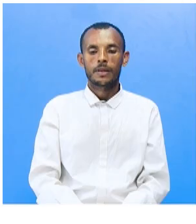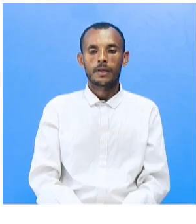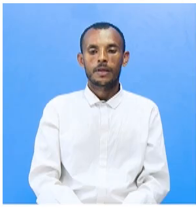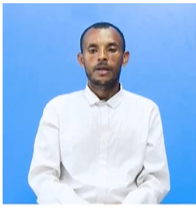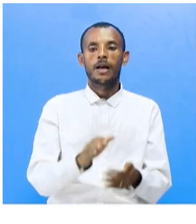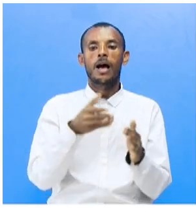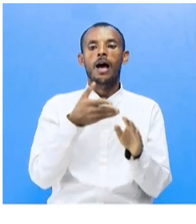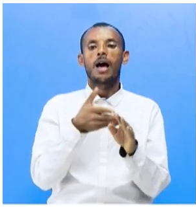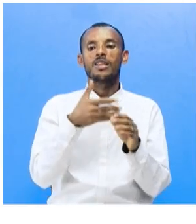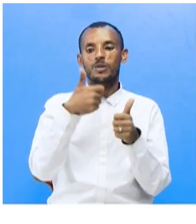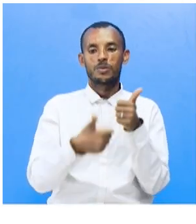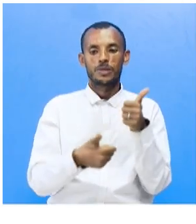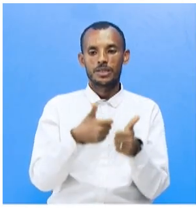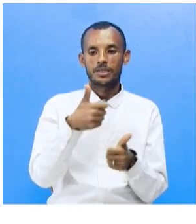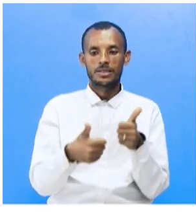at which